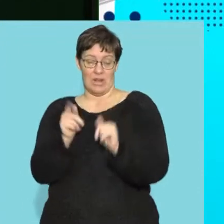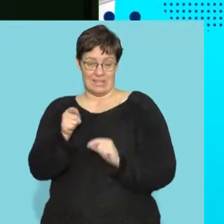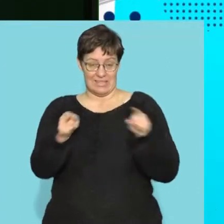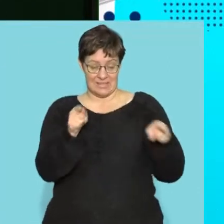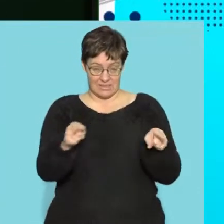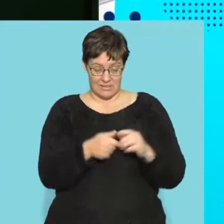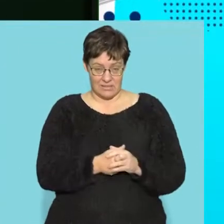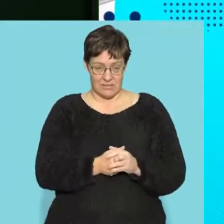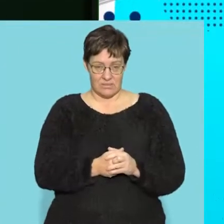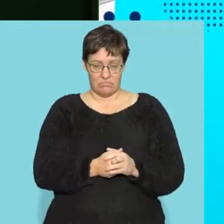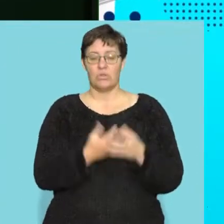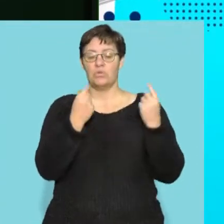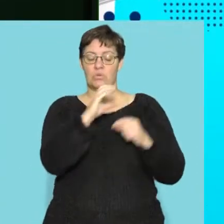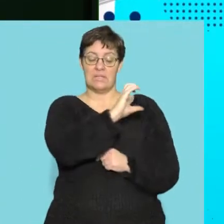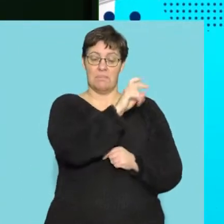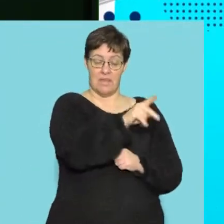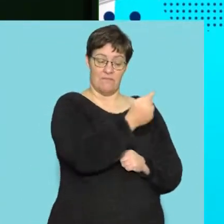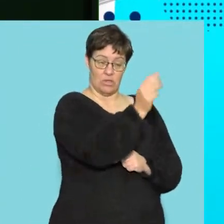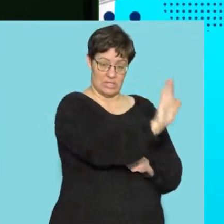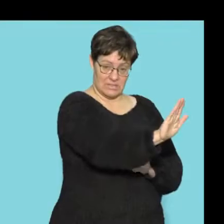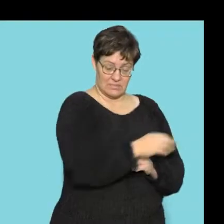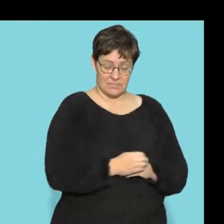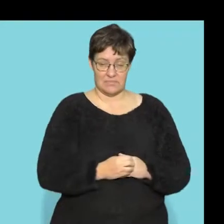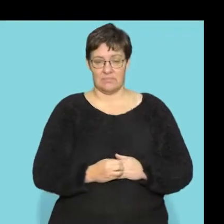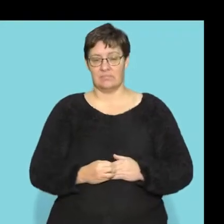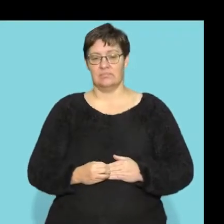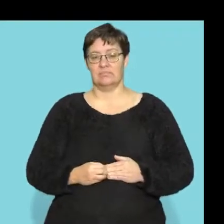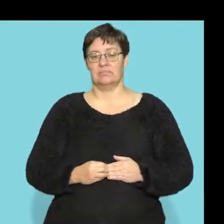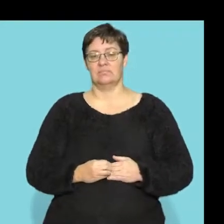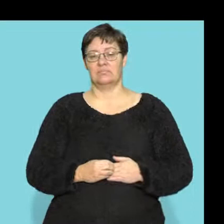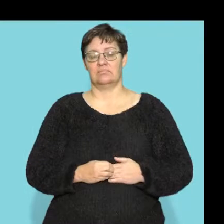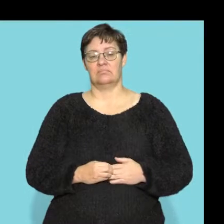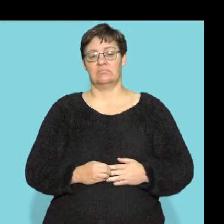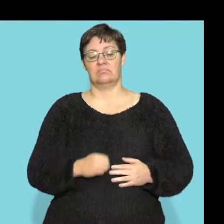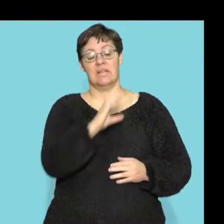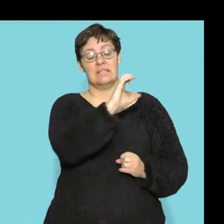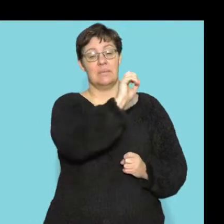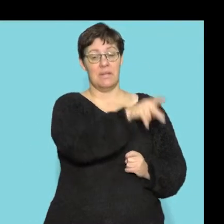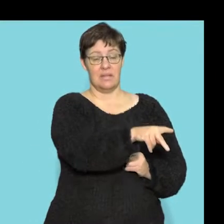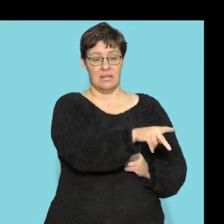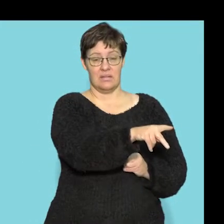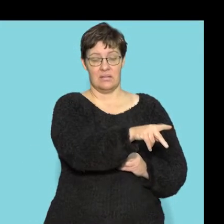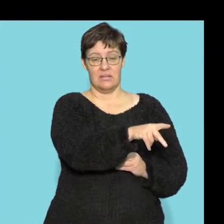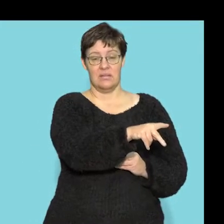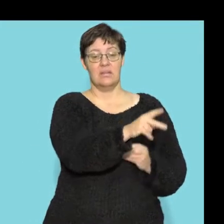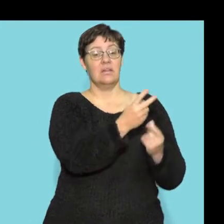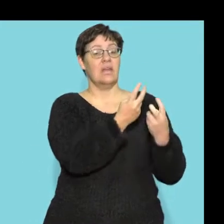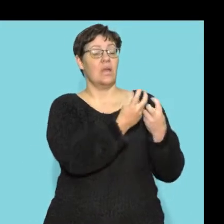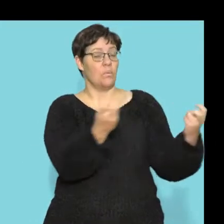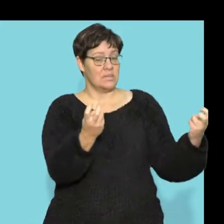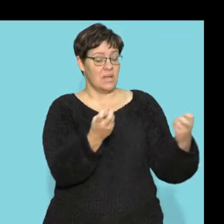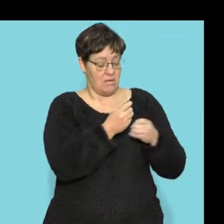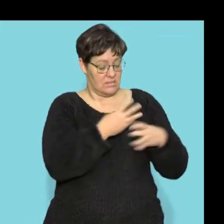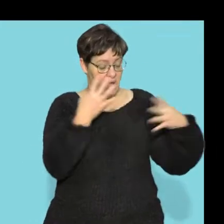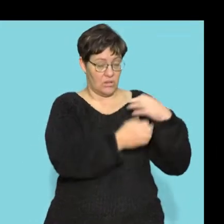bracket. So let's do the cost price bracket first. Here we go. The cost price of my equipment at the beginning